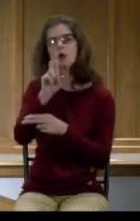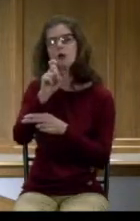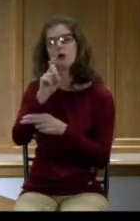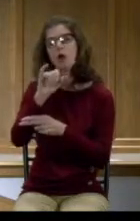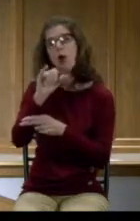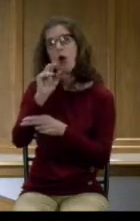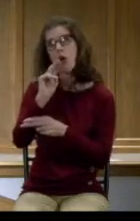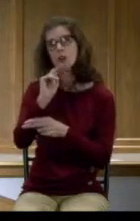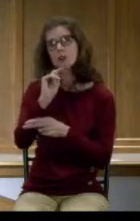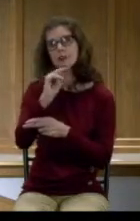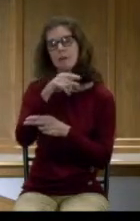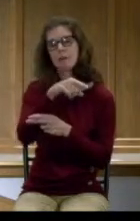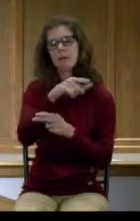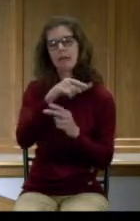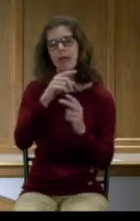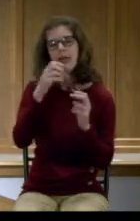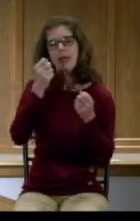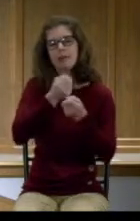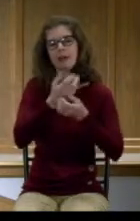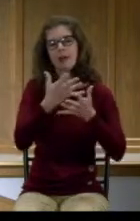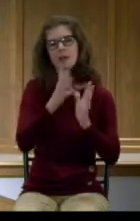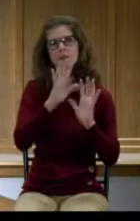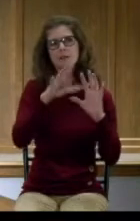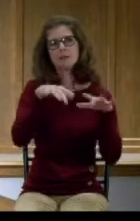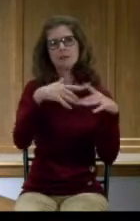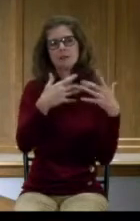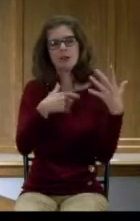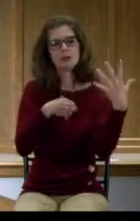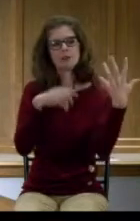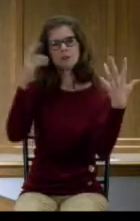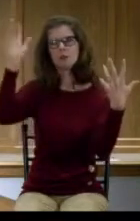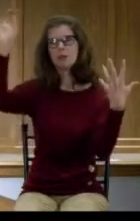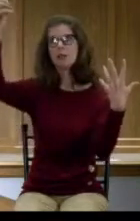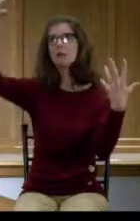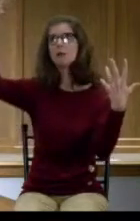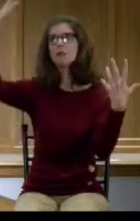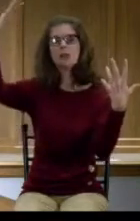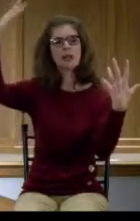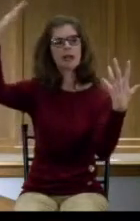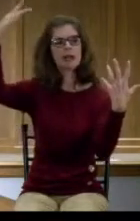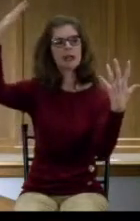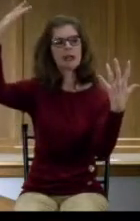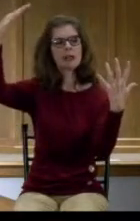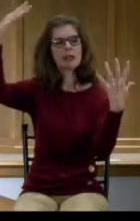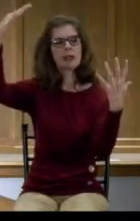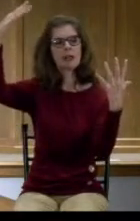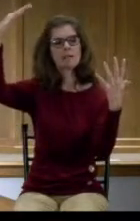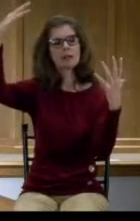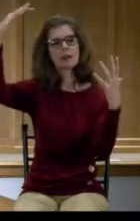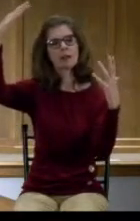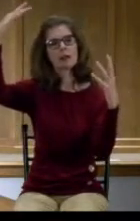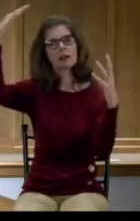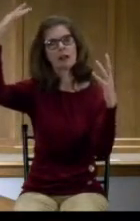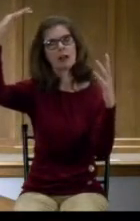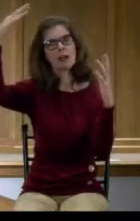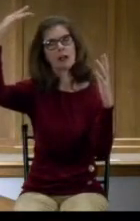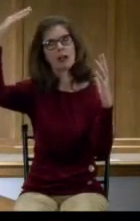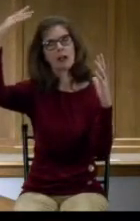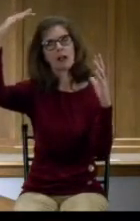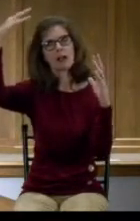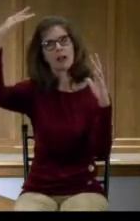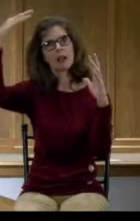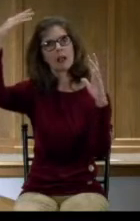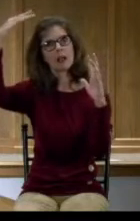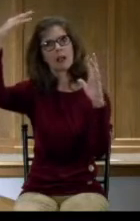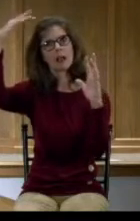trees bend towards the light. Isn't that amazing that even though these trees were bent and they were broken and they